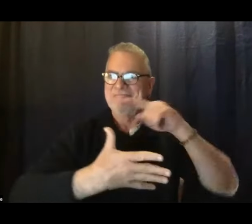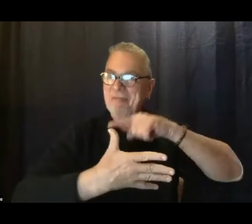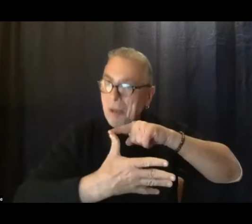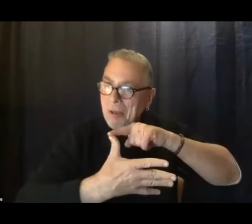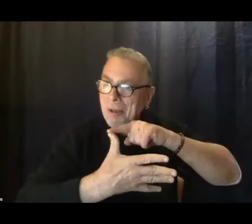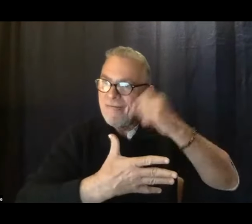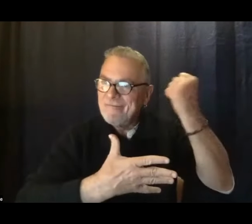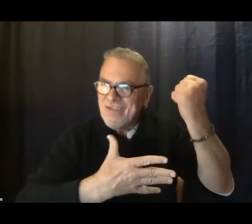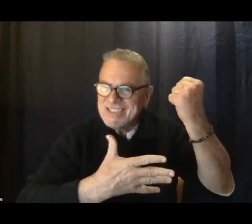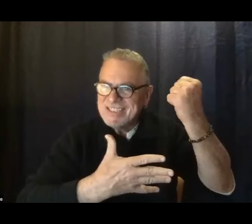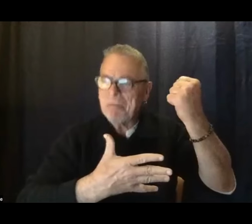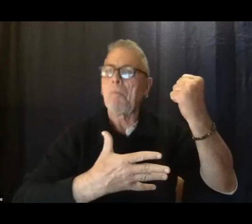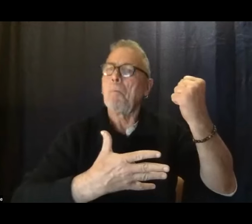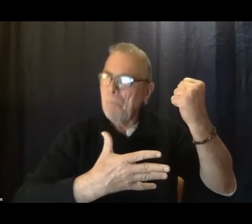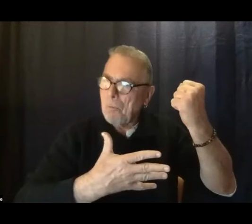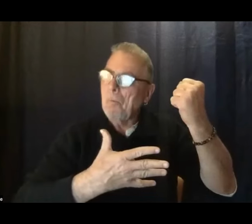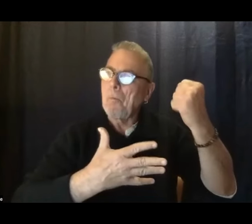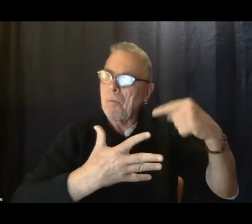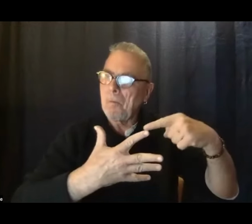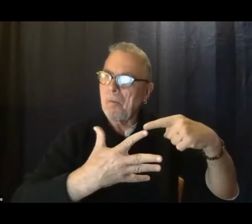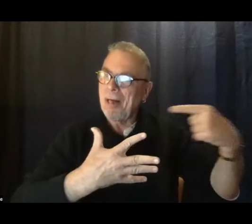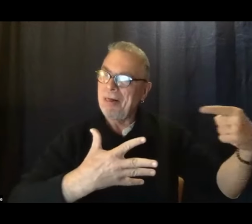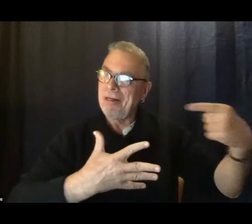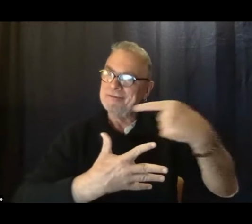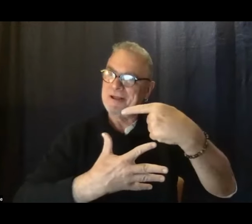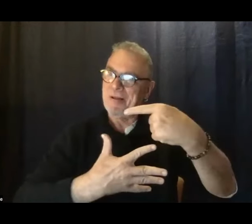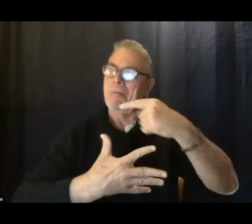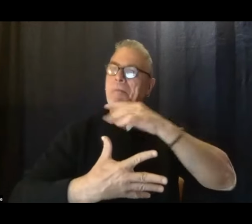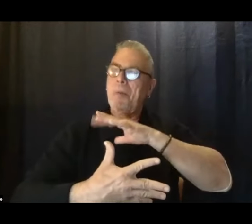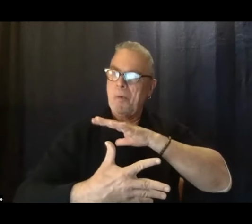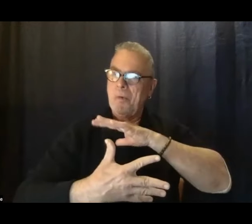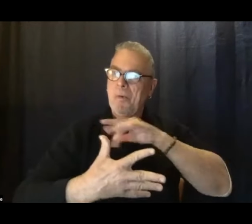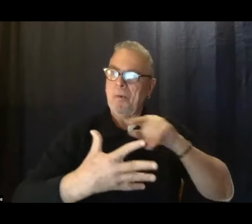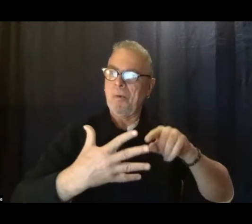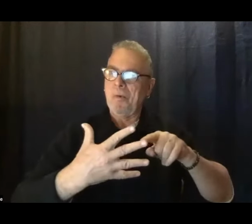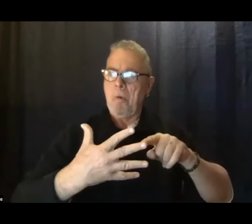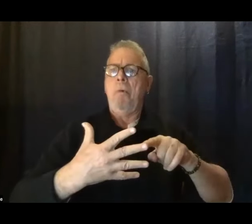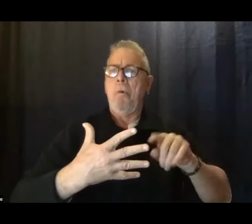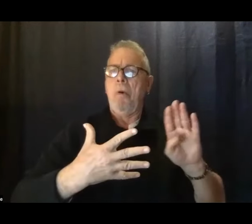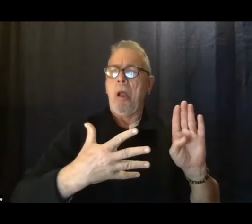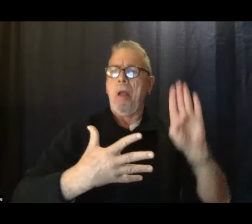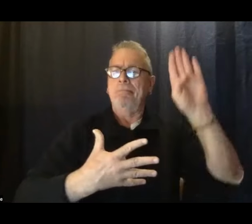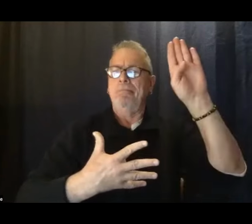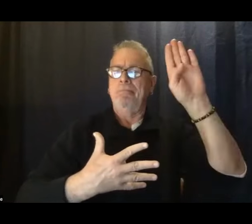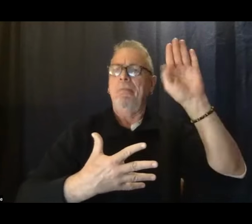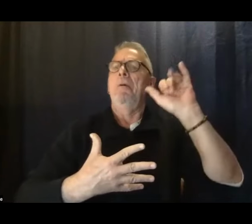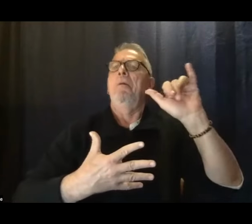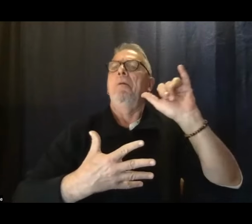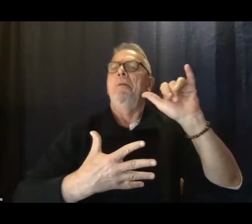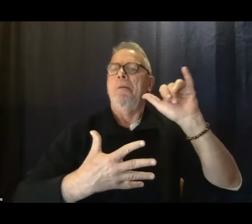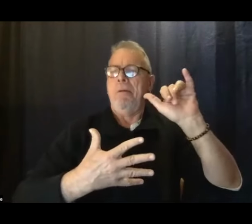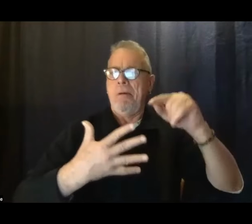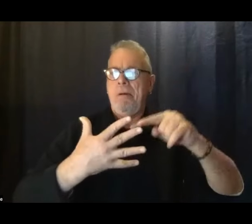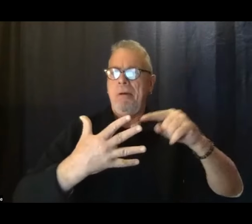Okay. So first one, the fist grouping. Second one, the inside.